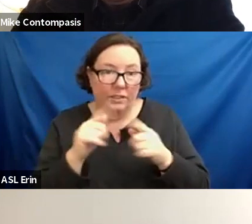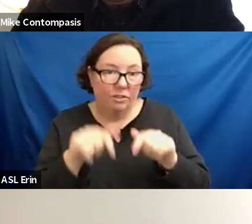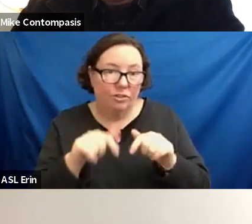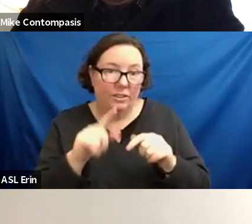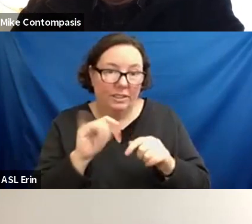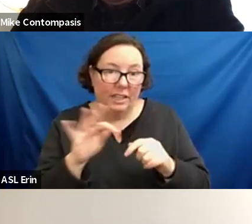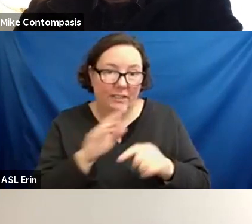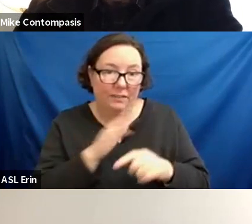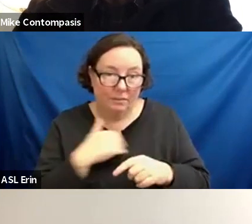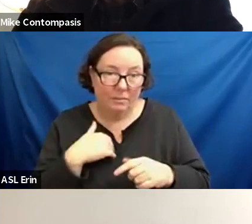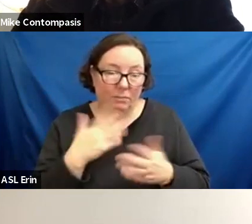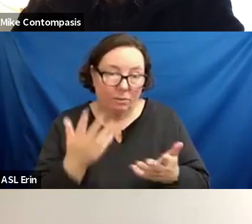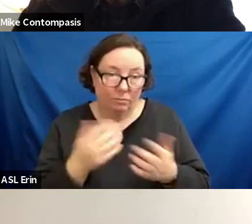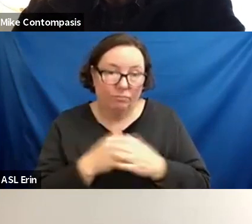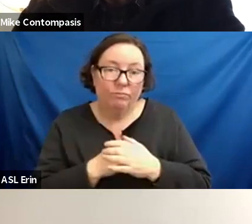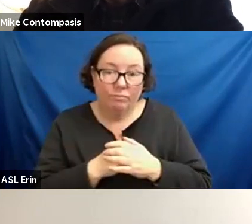members.